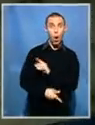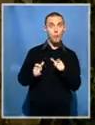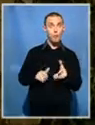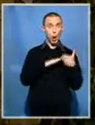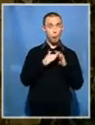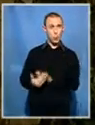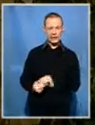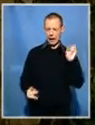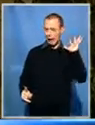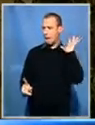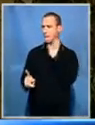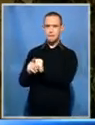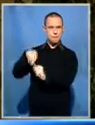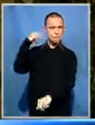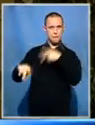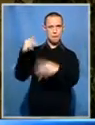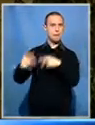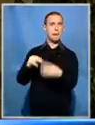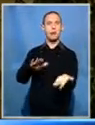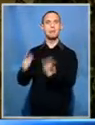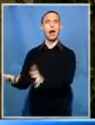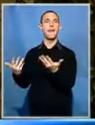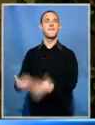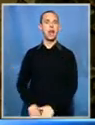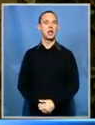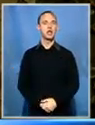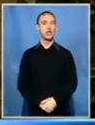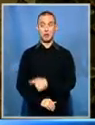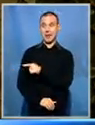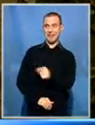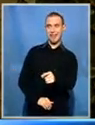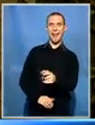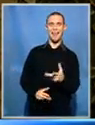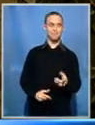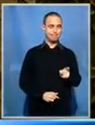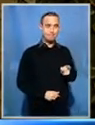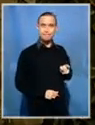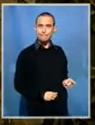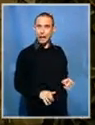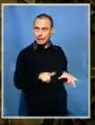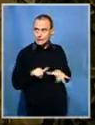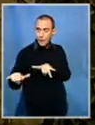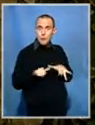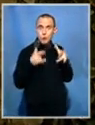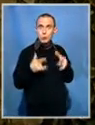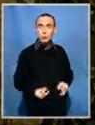suspects were identified by the community and could not be linked to those cases.